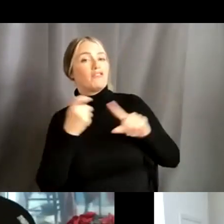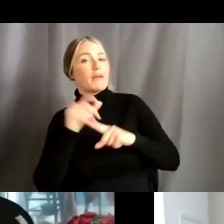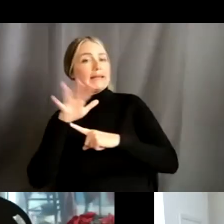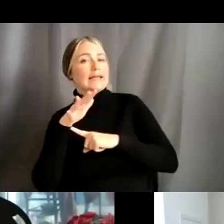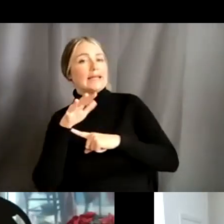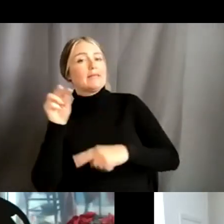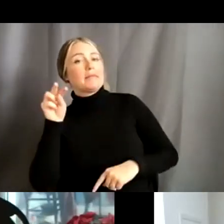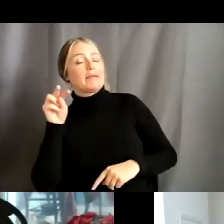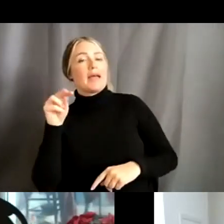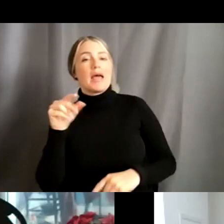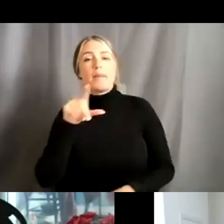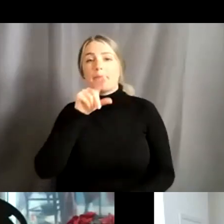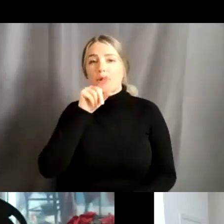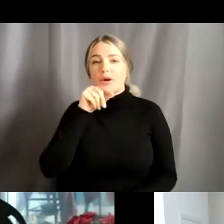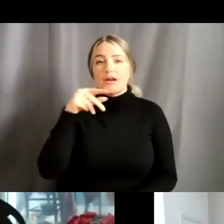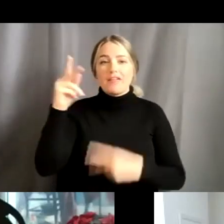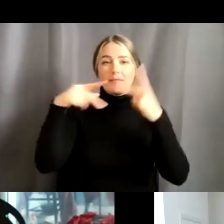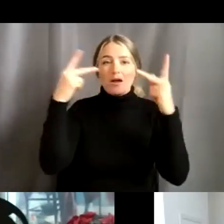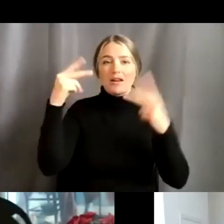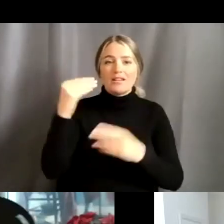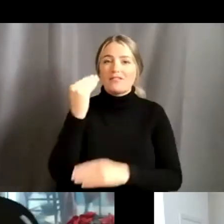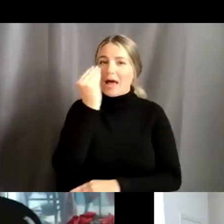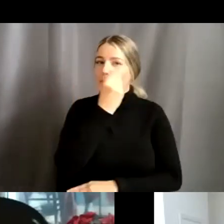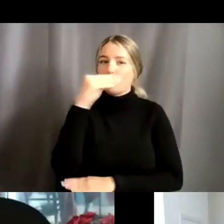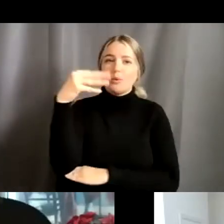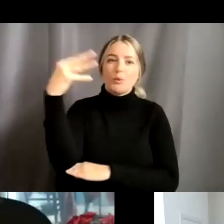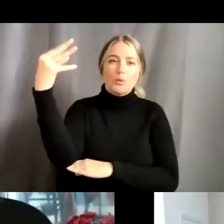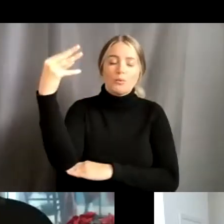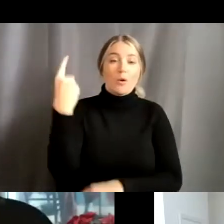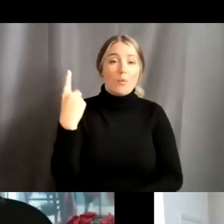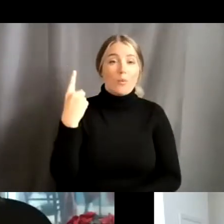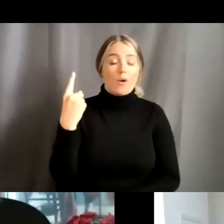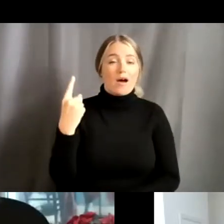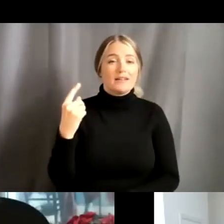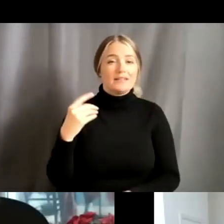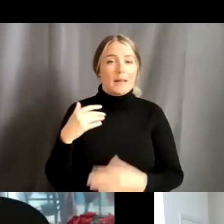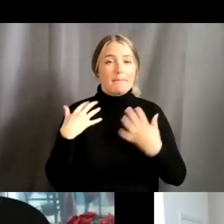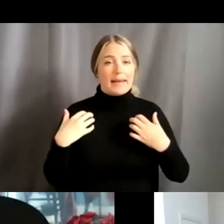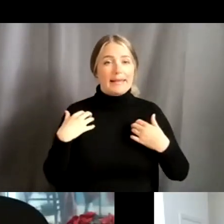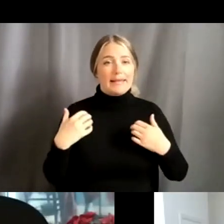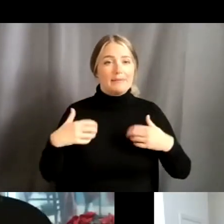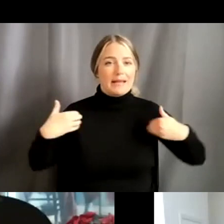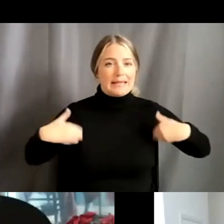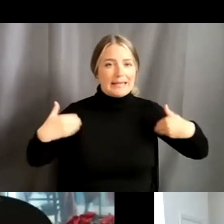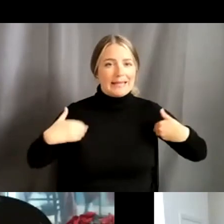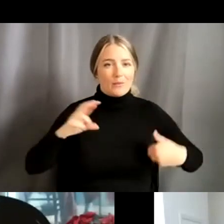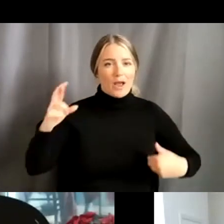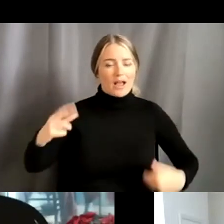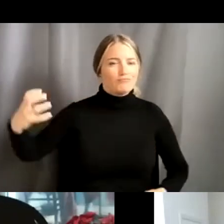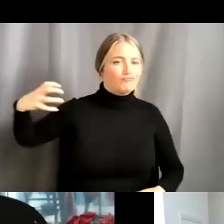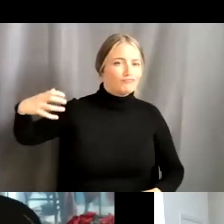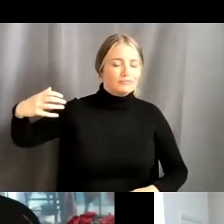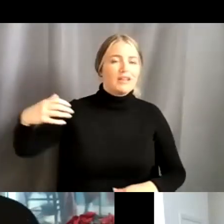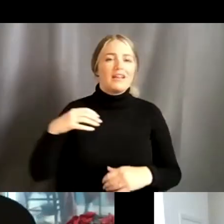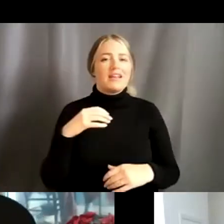of paradise flower is blooming. One of the monkeys is sitting on her right arm, which she is holding bent in front of her. The overall color of the paintings